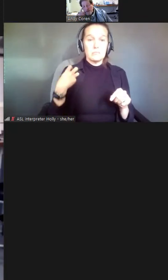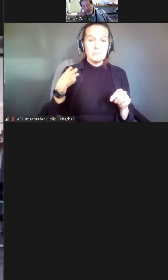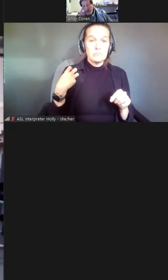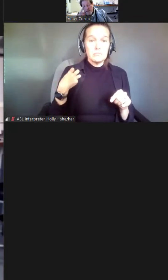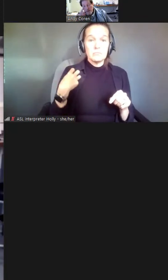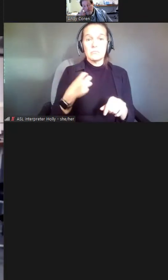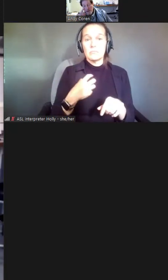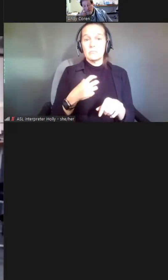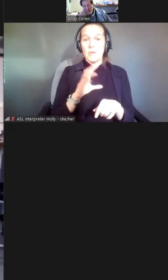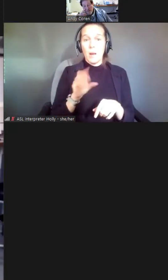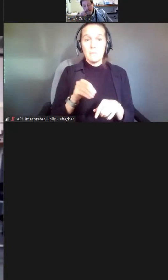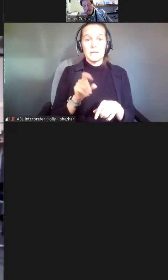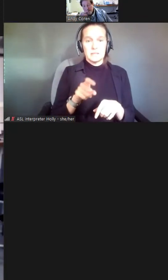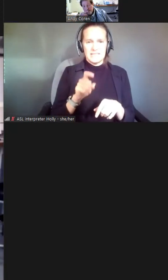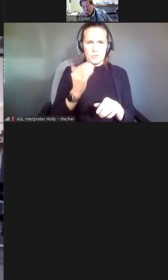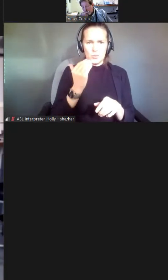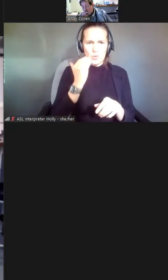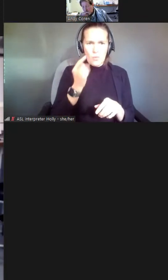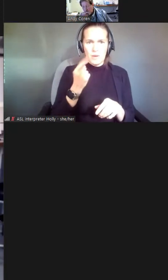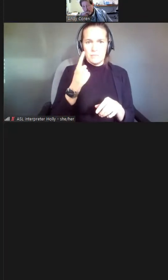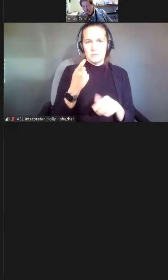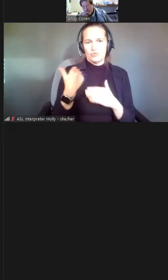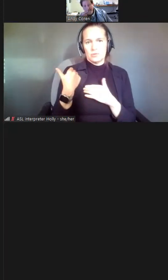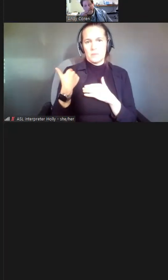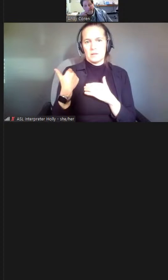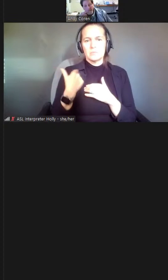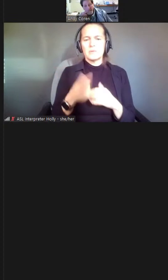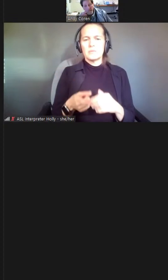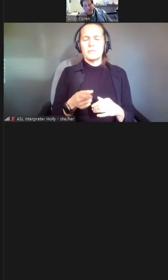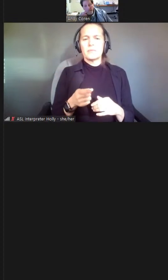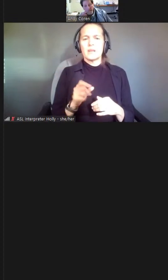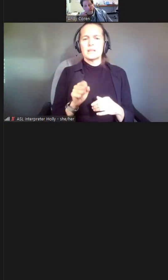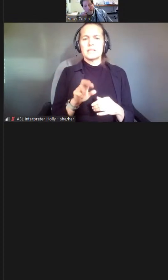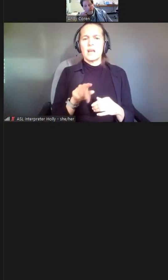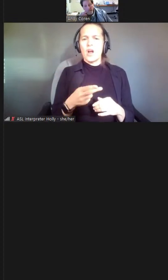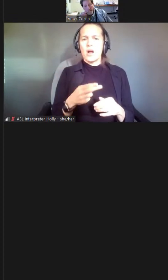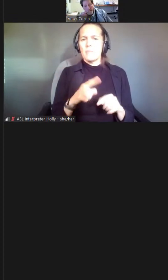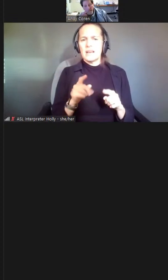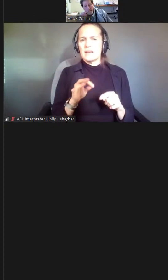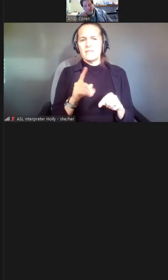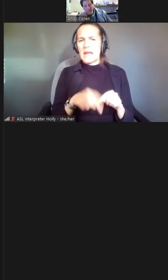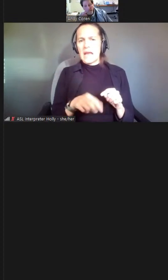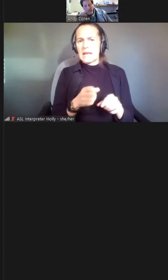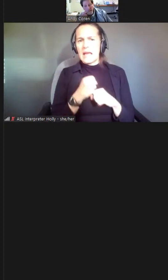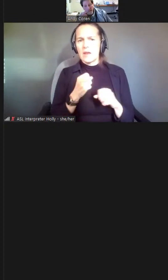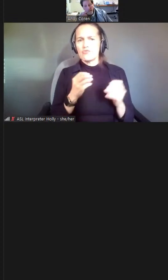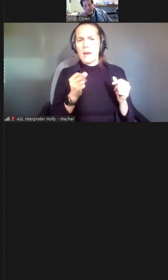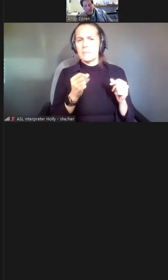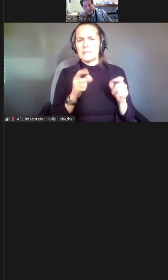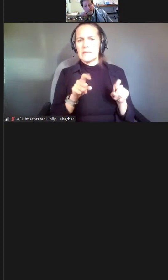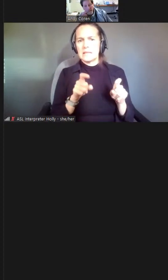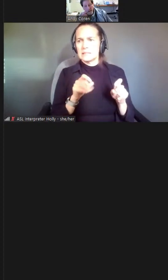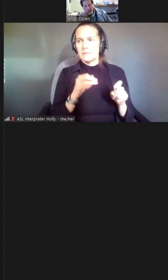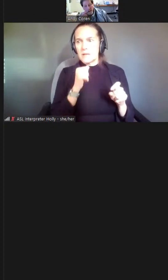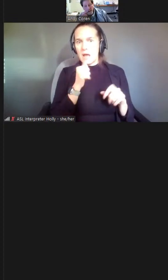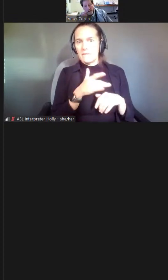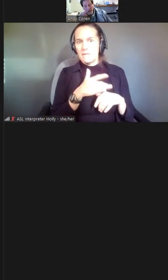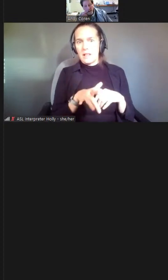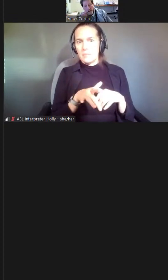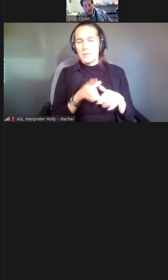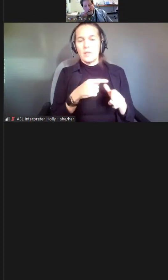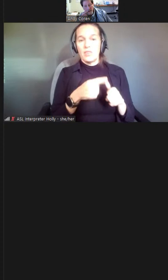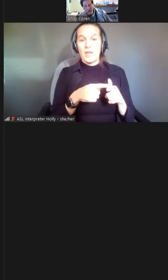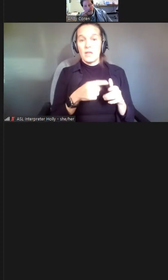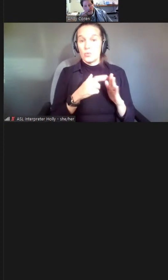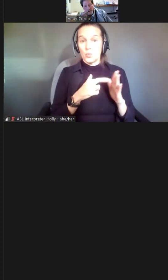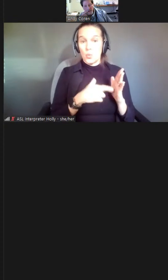they're responsible for them. Right, and if they can't get the rapid test, if they're just not available, they should. The rule of thumb is